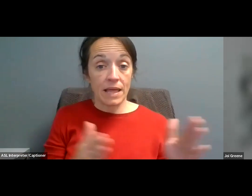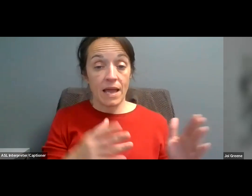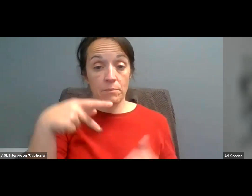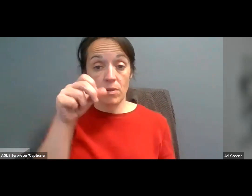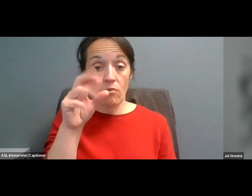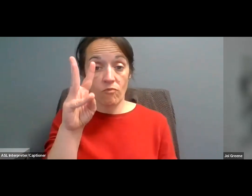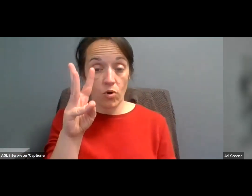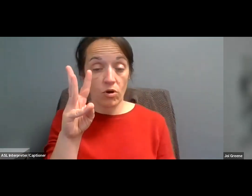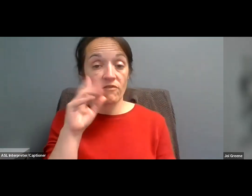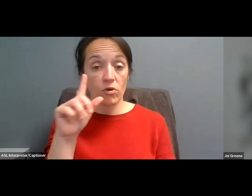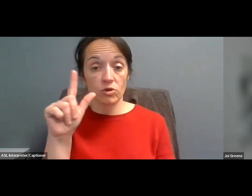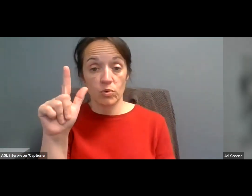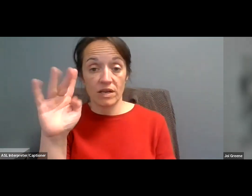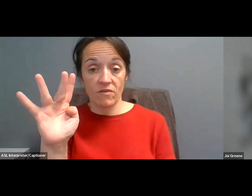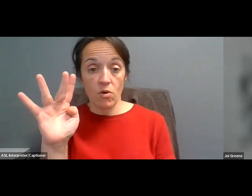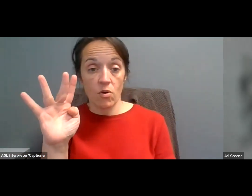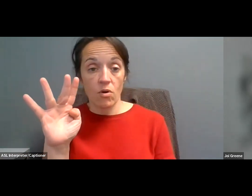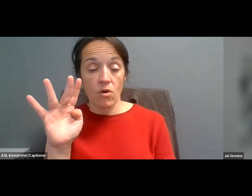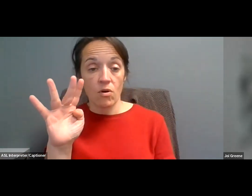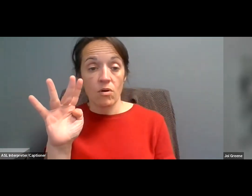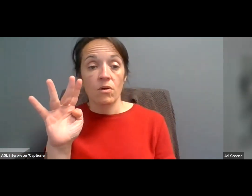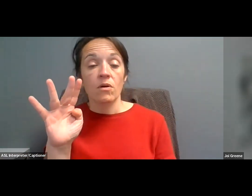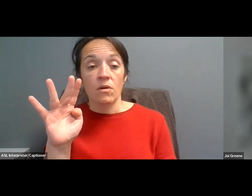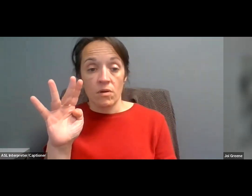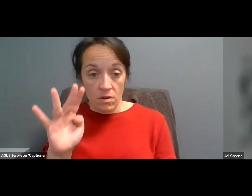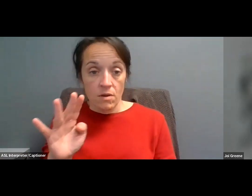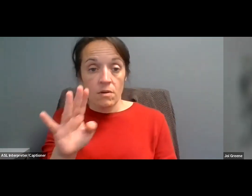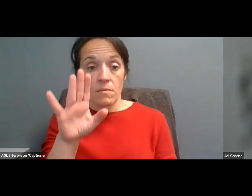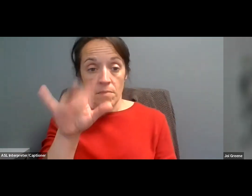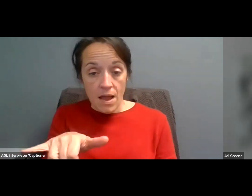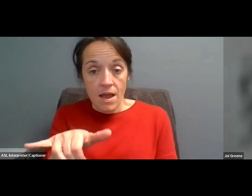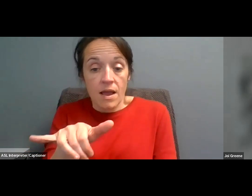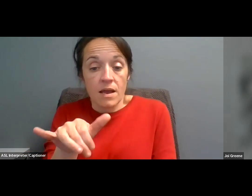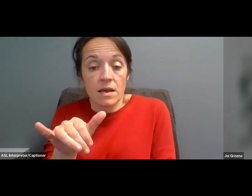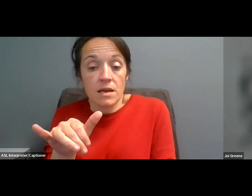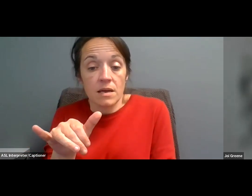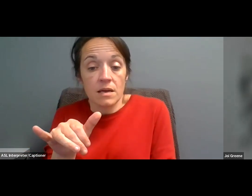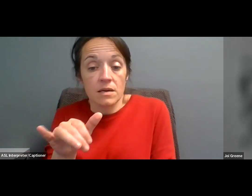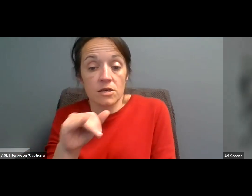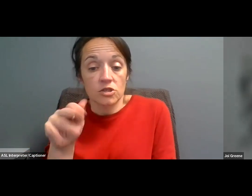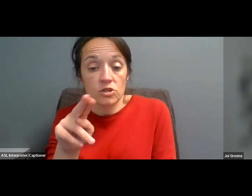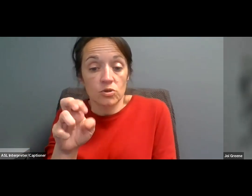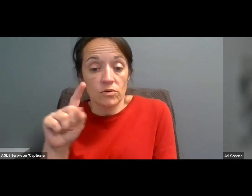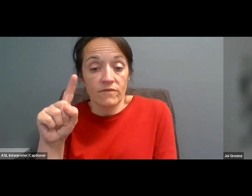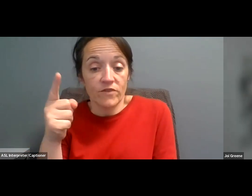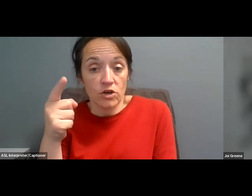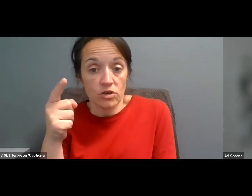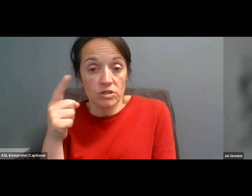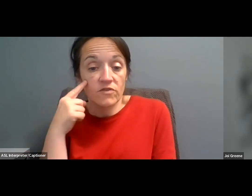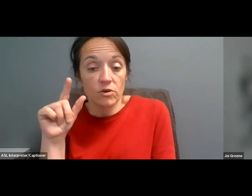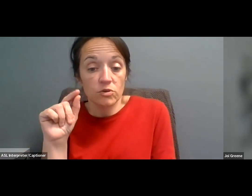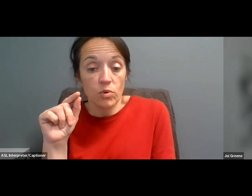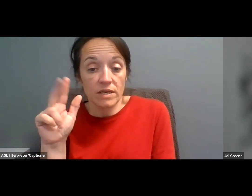to be within NRS fully. That date for the deadline for that will be June 1st,